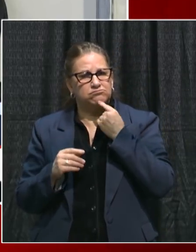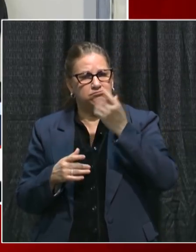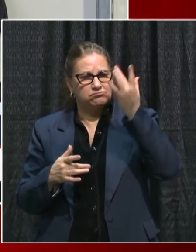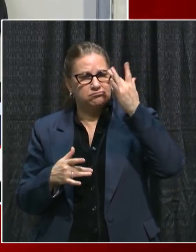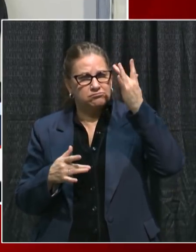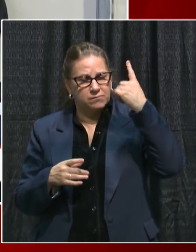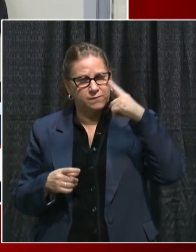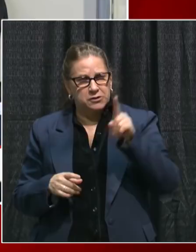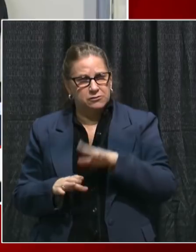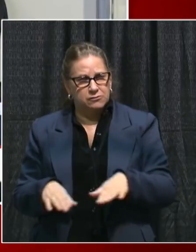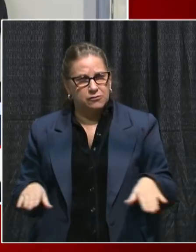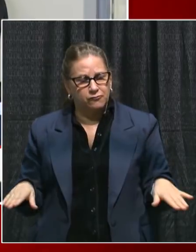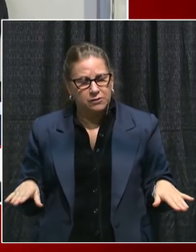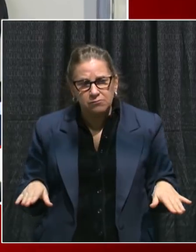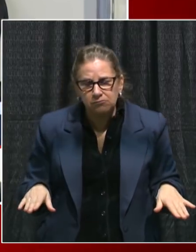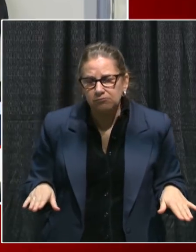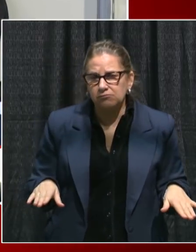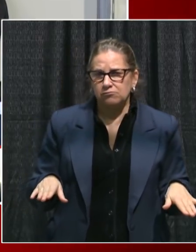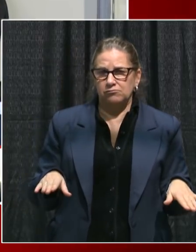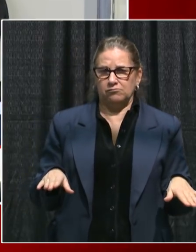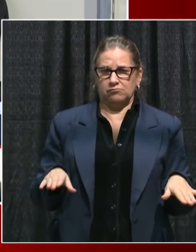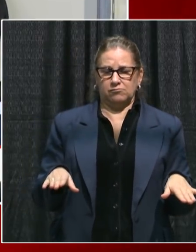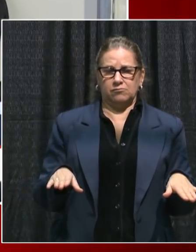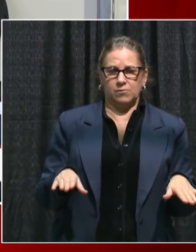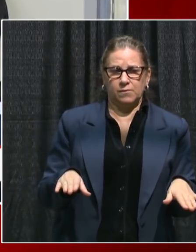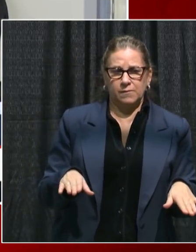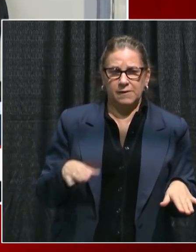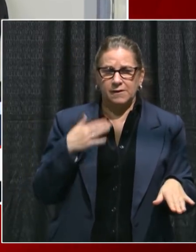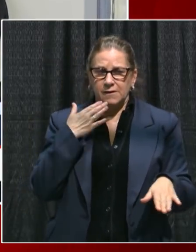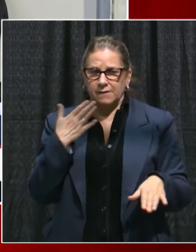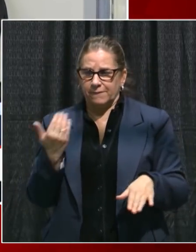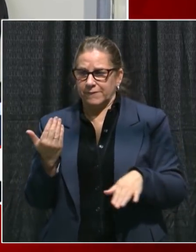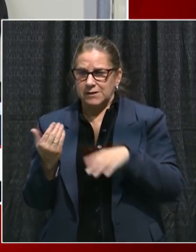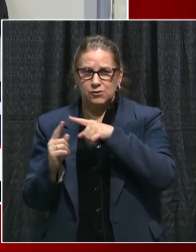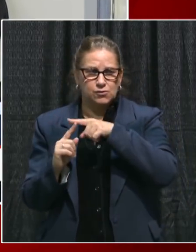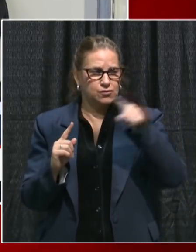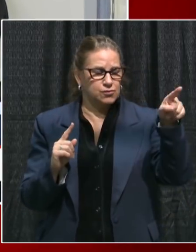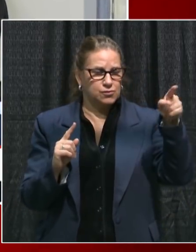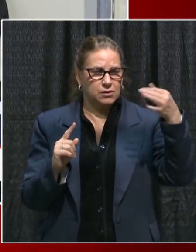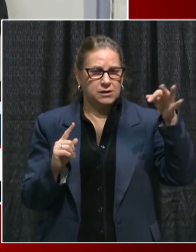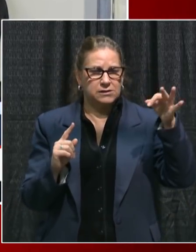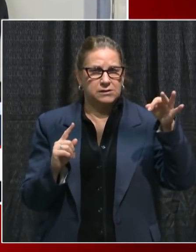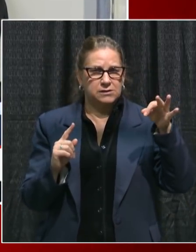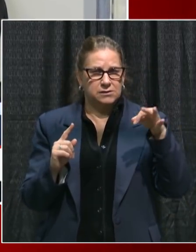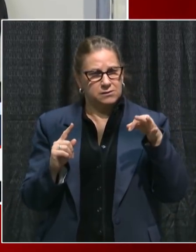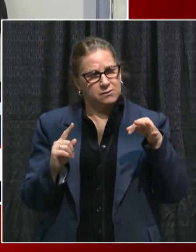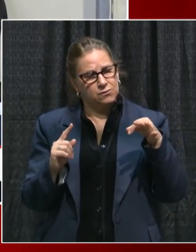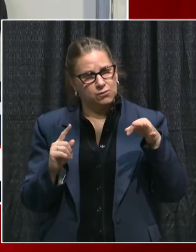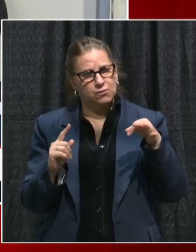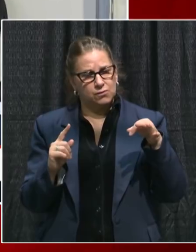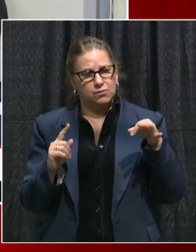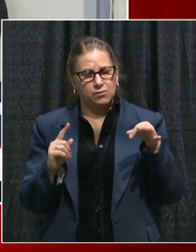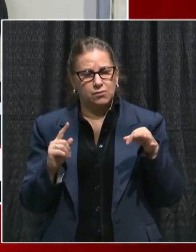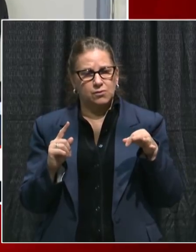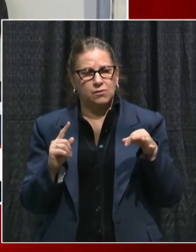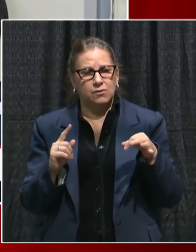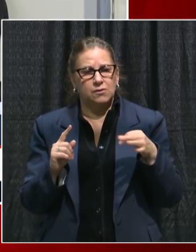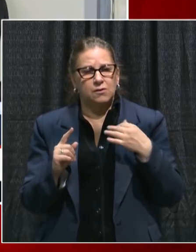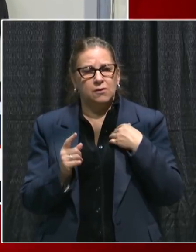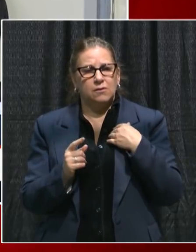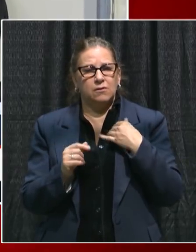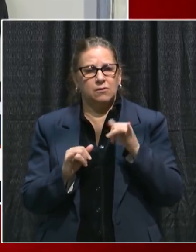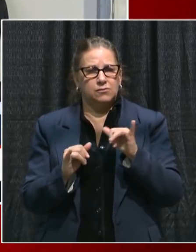to 4 and 15 to 19. As you all know, we have also reported in terms of the capacity at